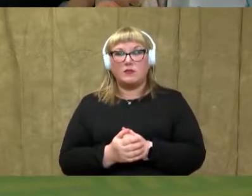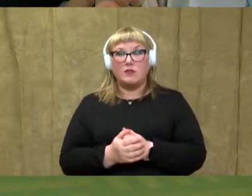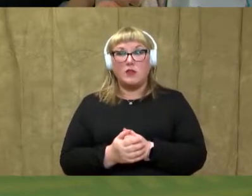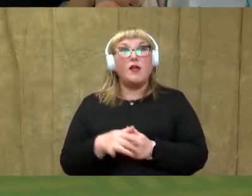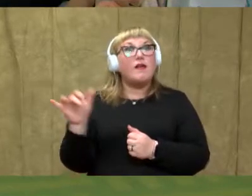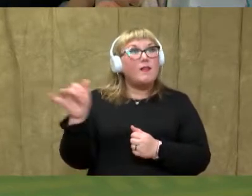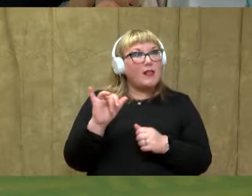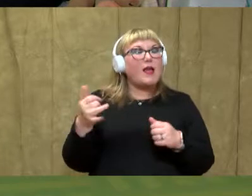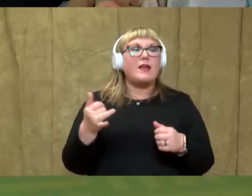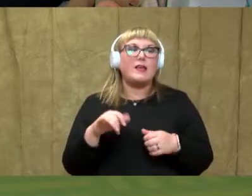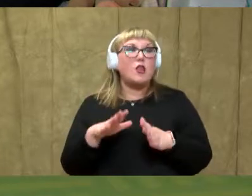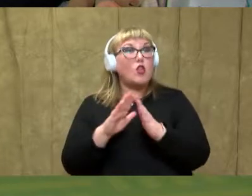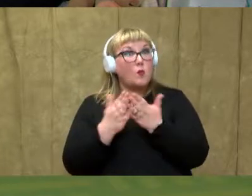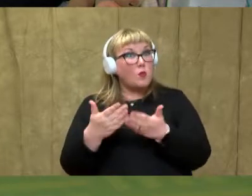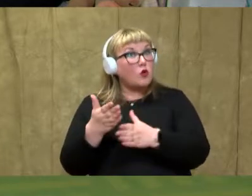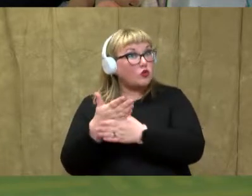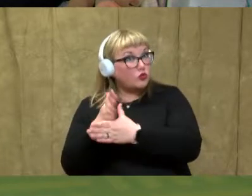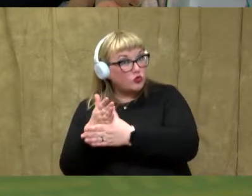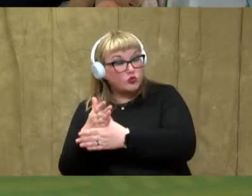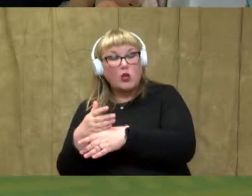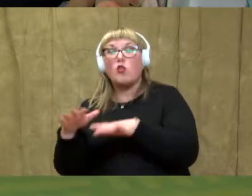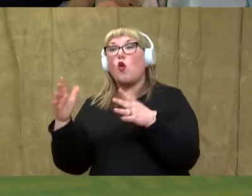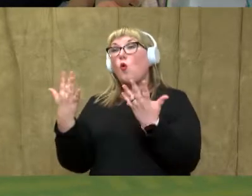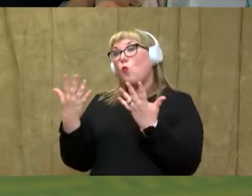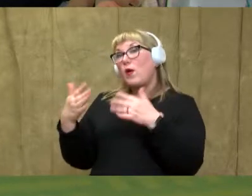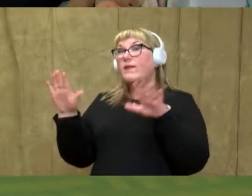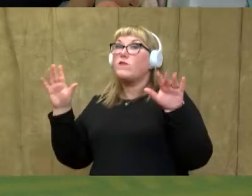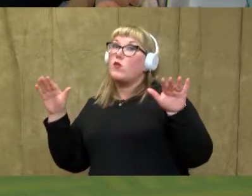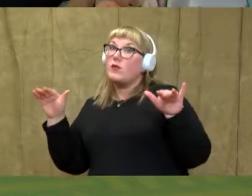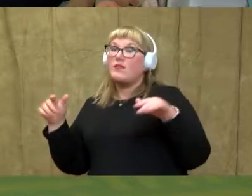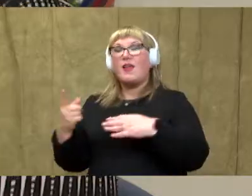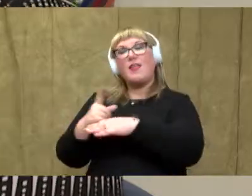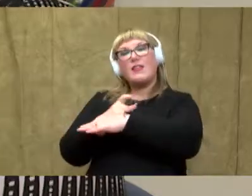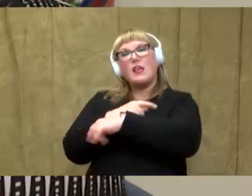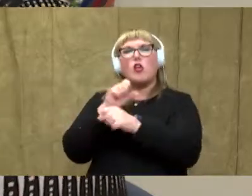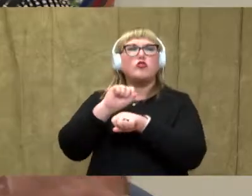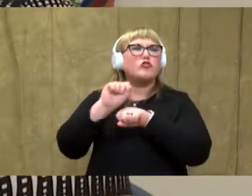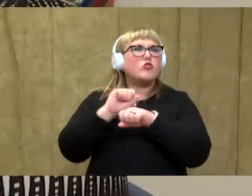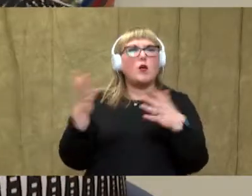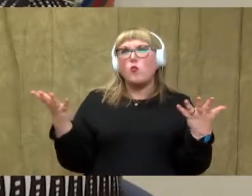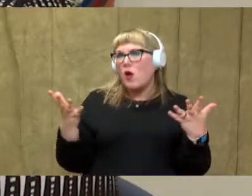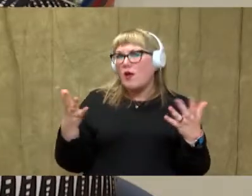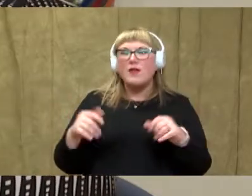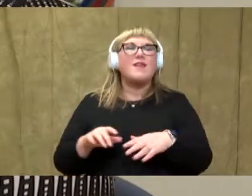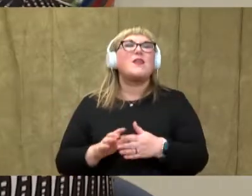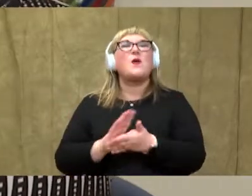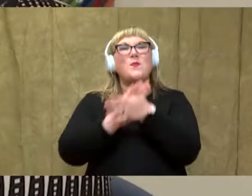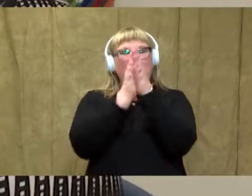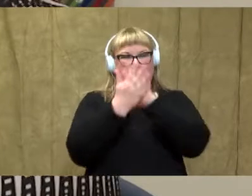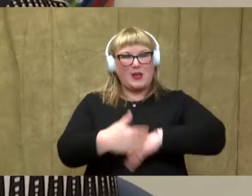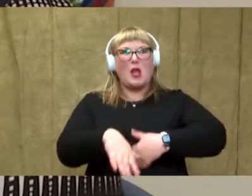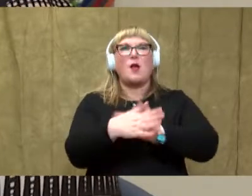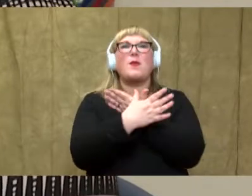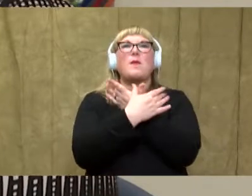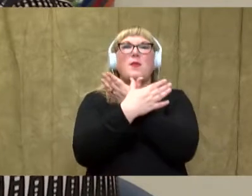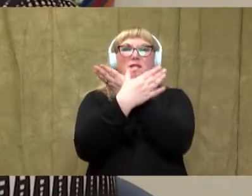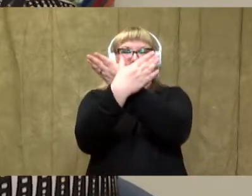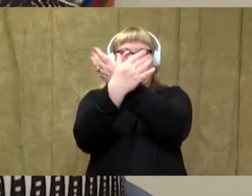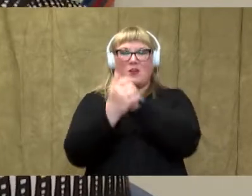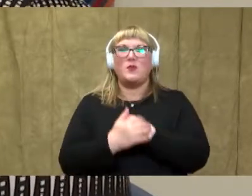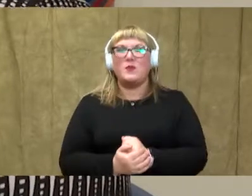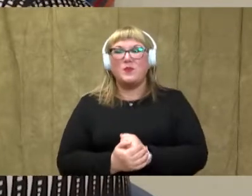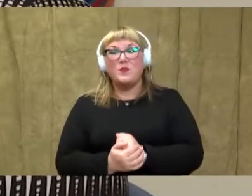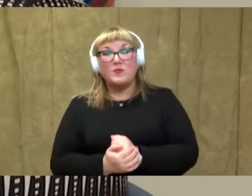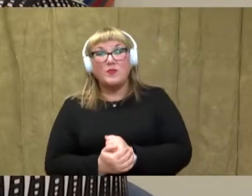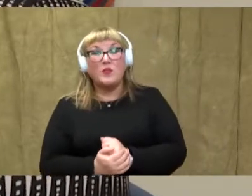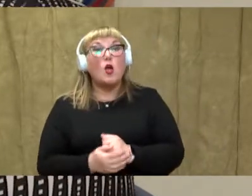Wings book, the caterpillar's job in there was to turn into a beautiful butterfly. So our book was all